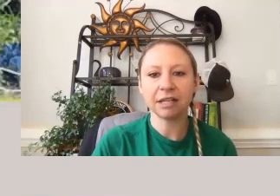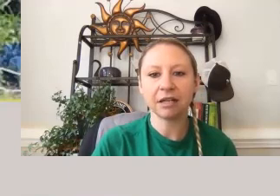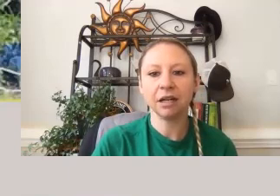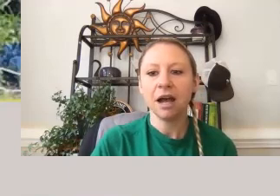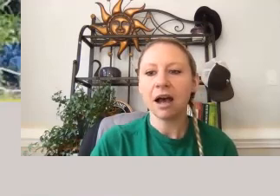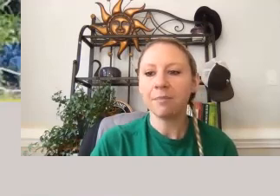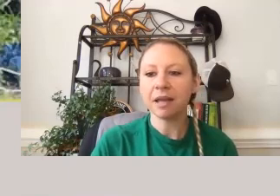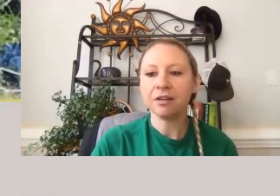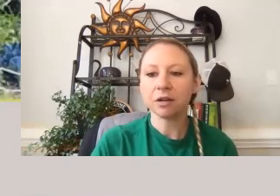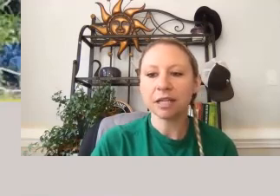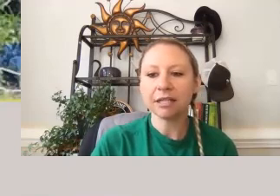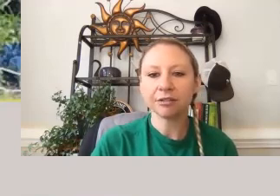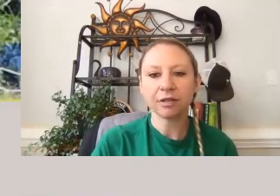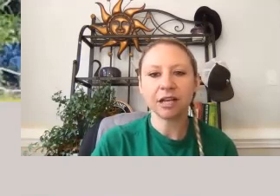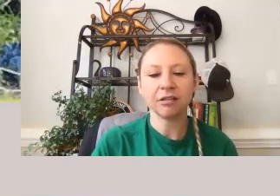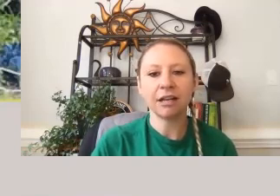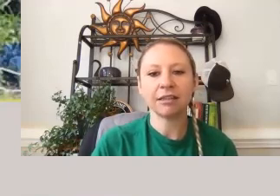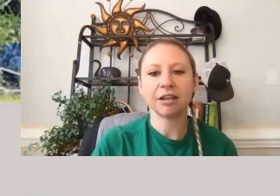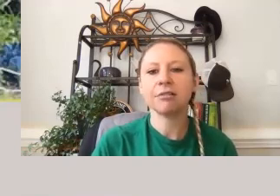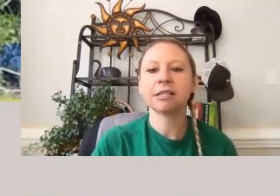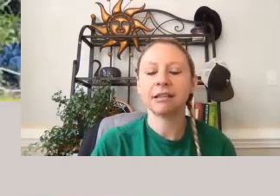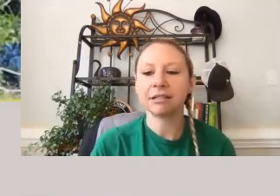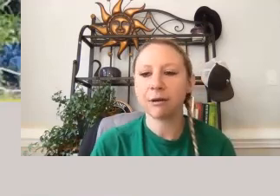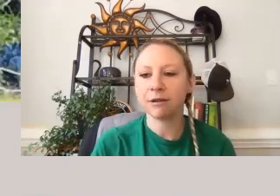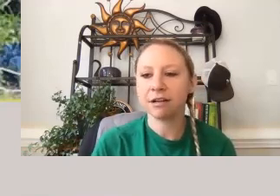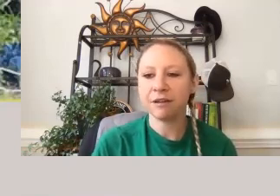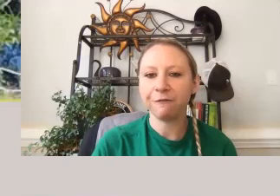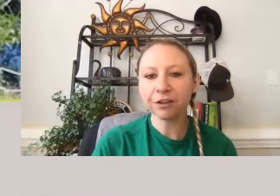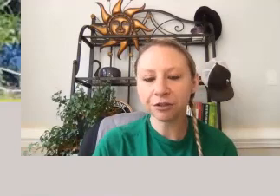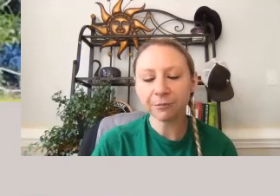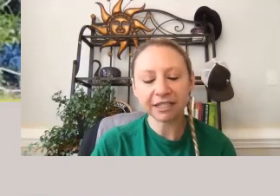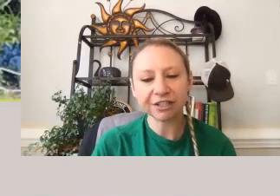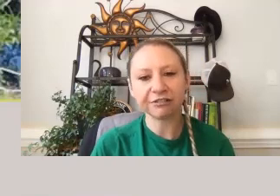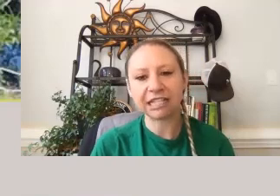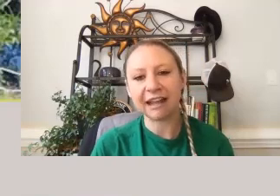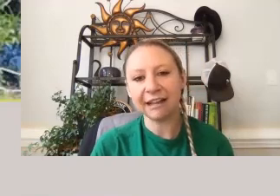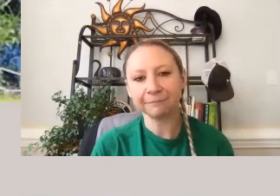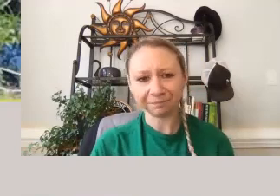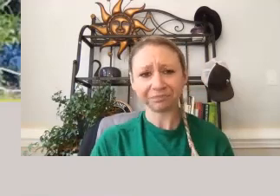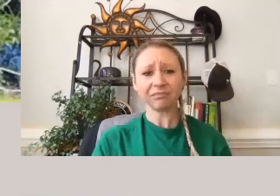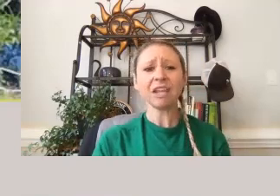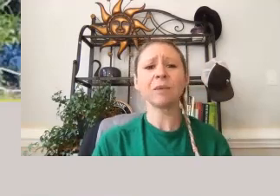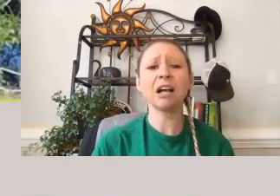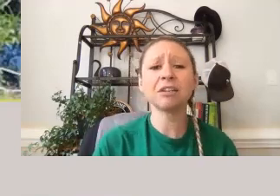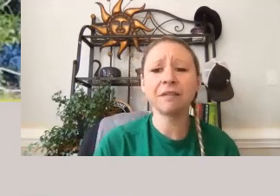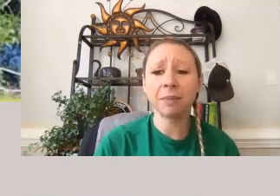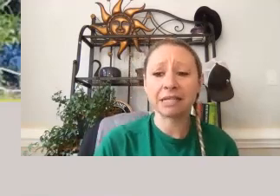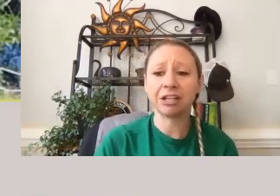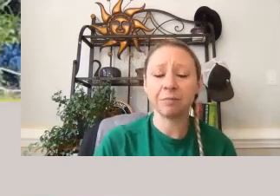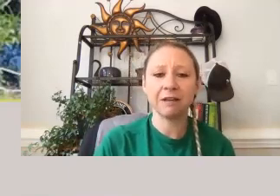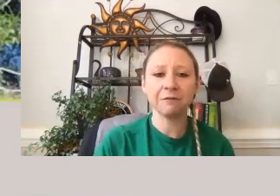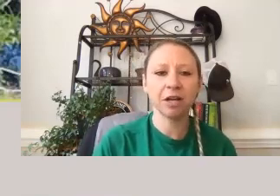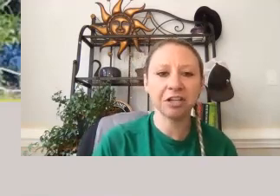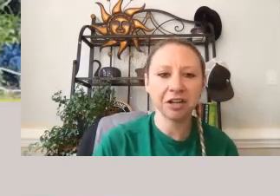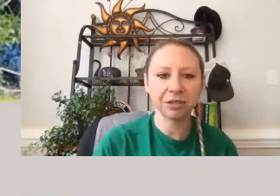Eastern Center up in northeastern North Carolina at the coast. That's where we're going to be field tripping to today. We also have the Betsy